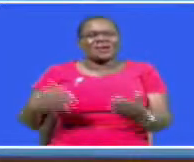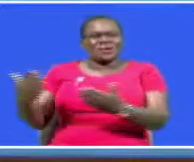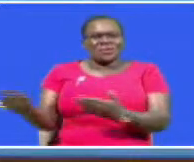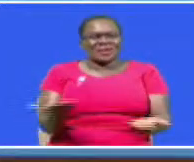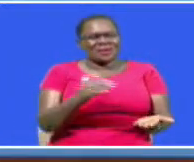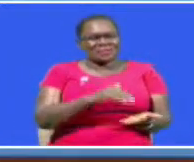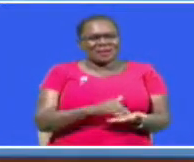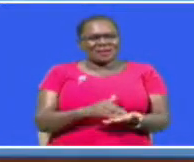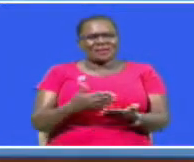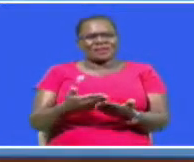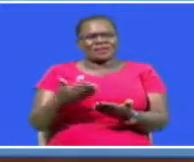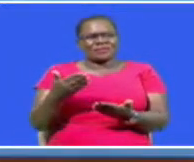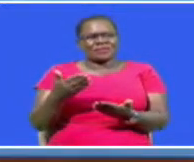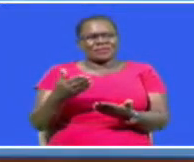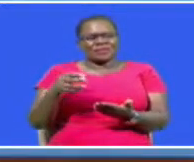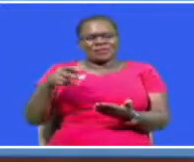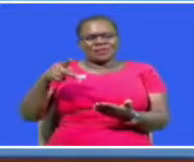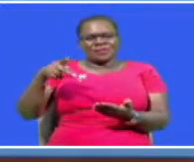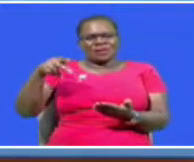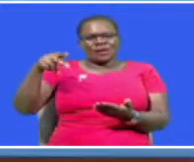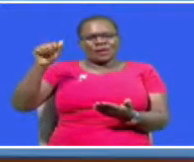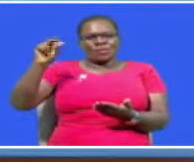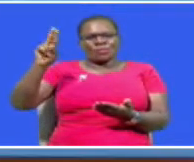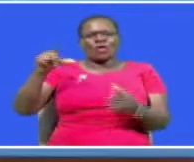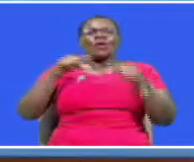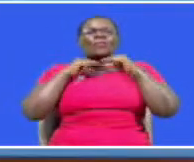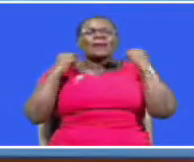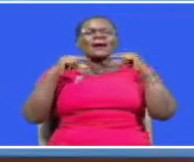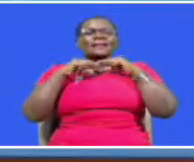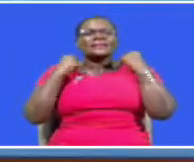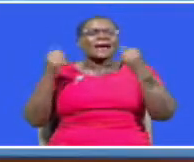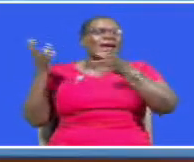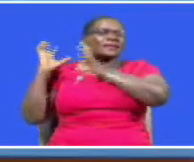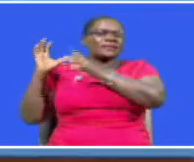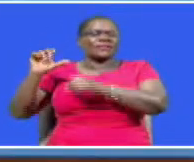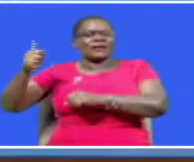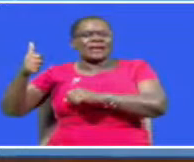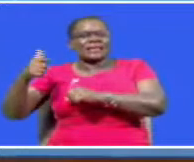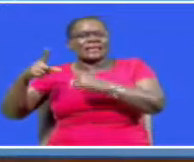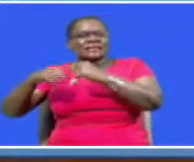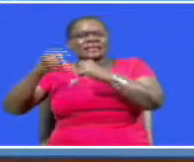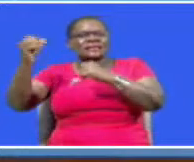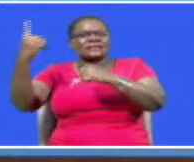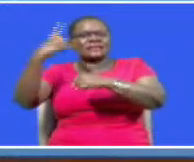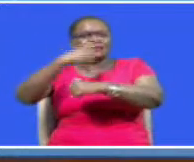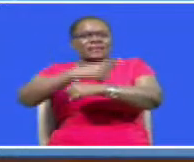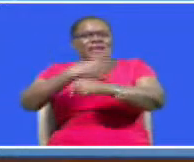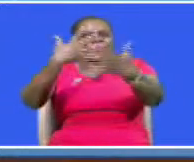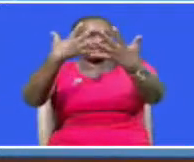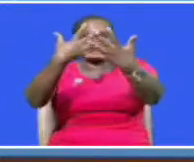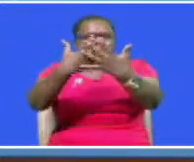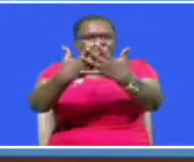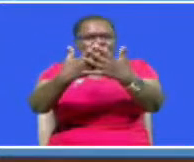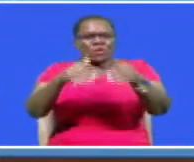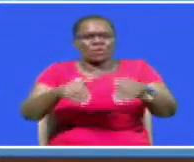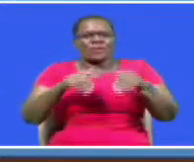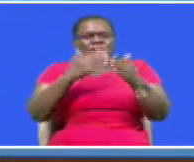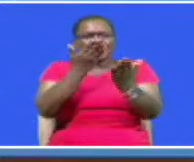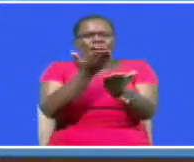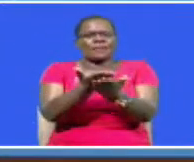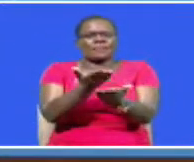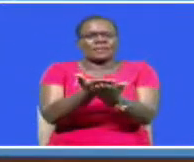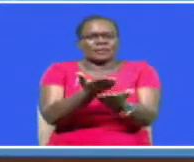Welcome back. So Paul Mackenzie and his wife will remain in police custody for another 6 days pending the determination of their bail